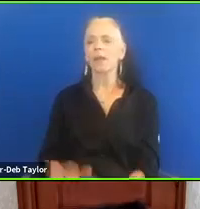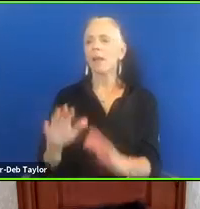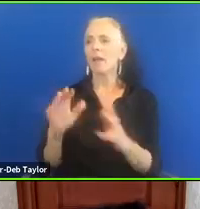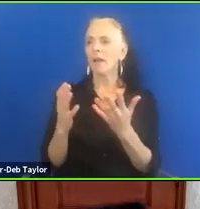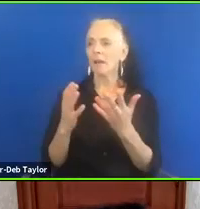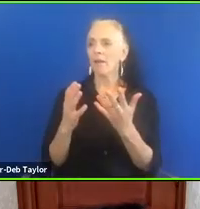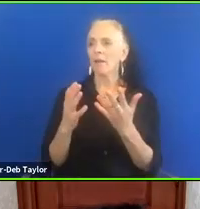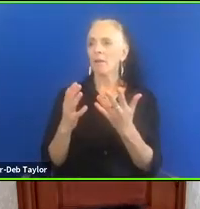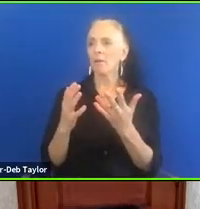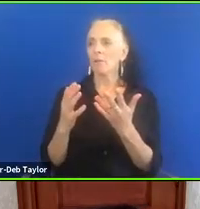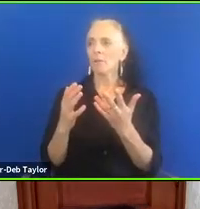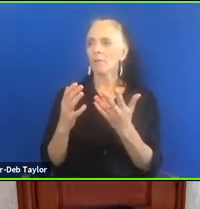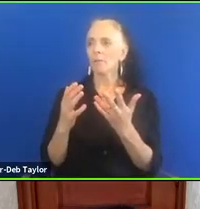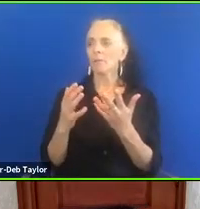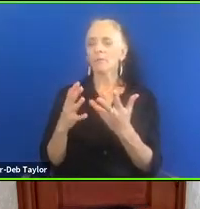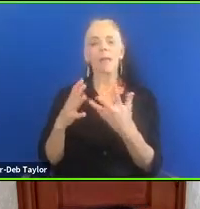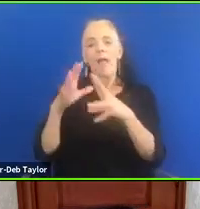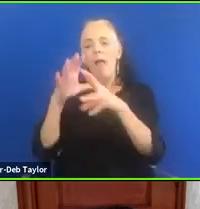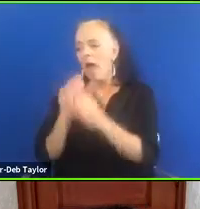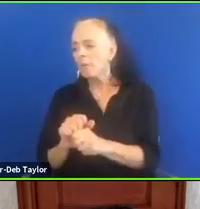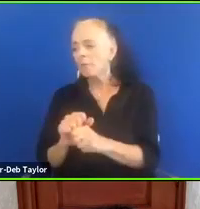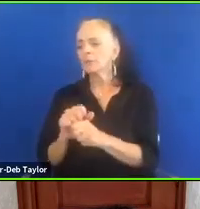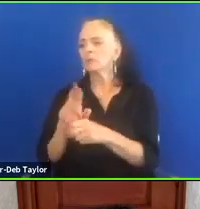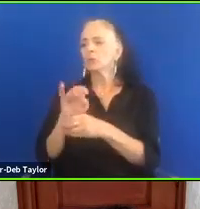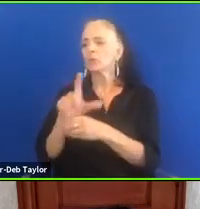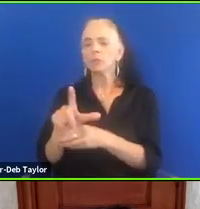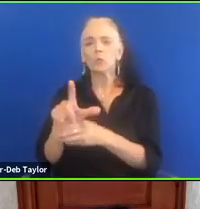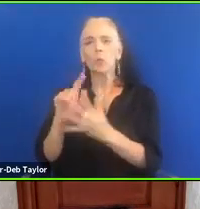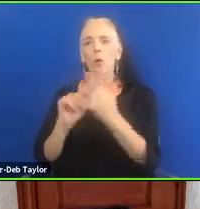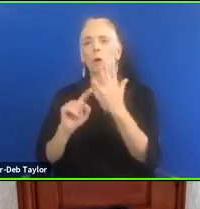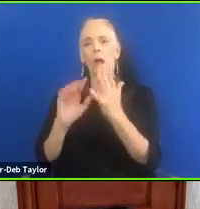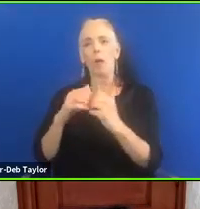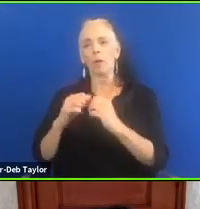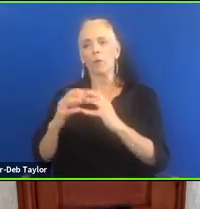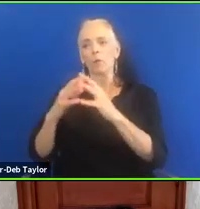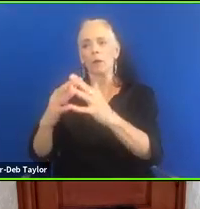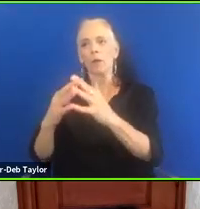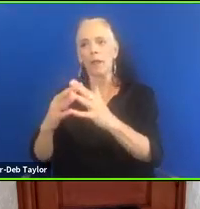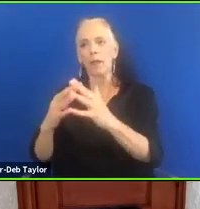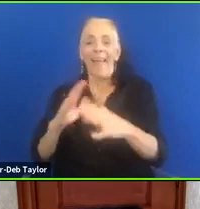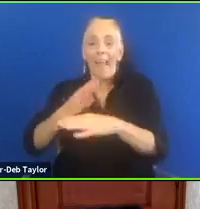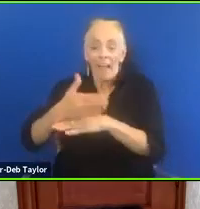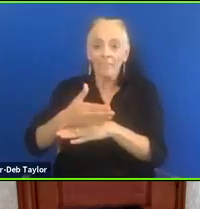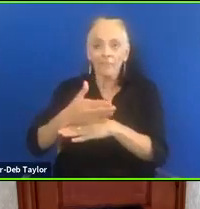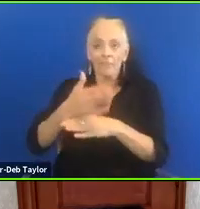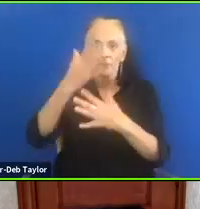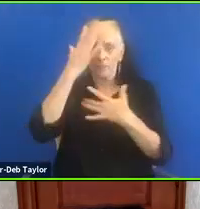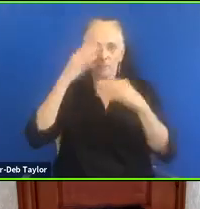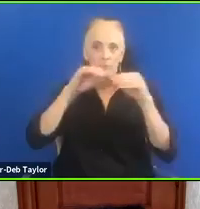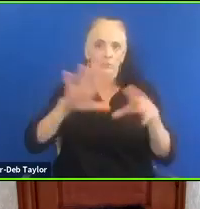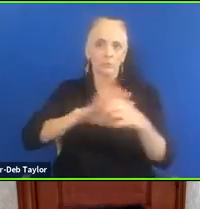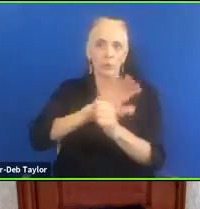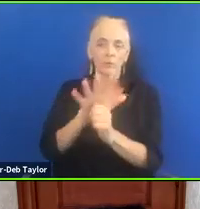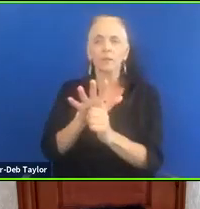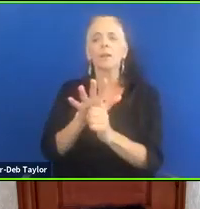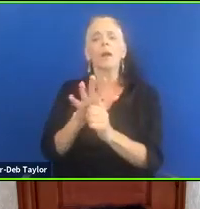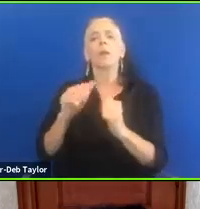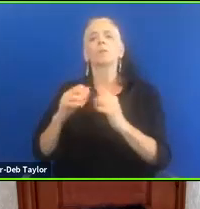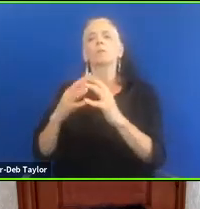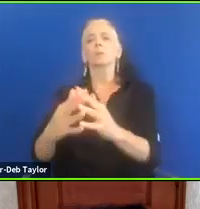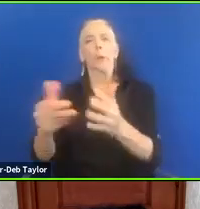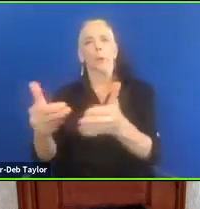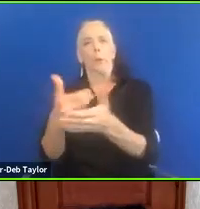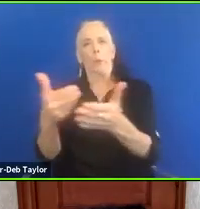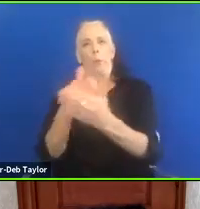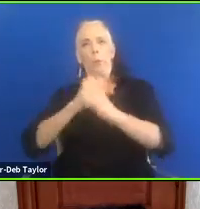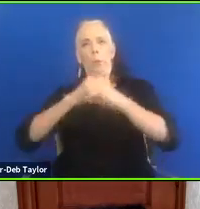in a post-COVID-19 where we can be in a more intimate relation with the essence of Mother Earth and the magnificence of the